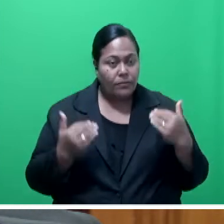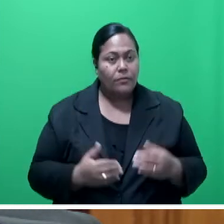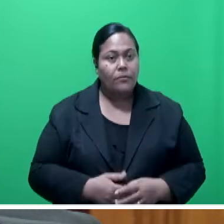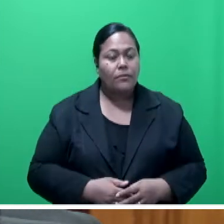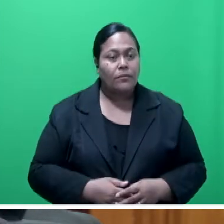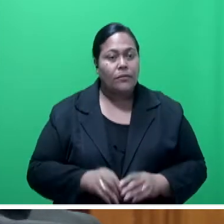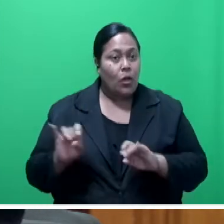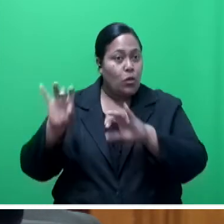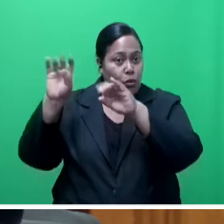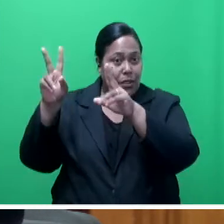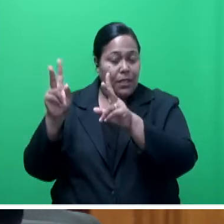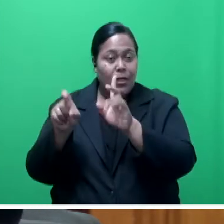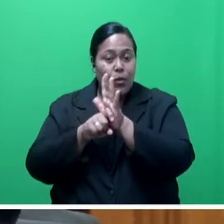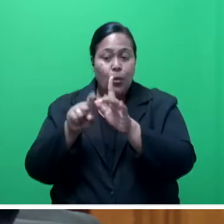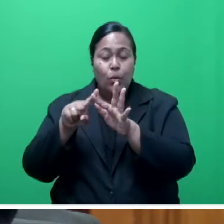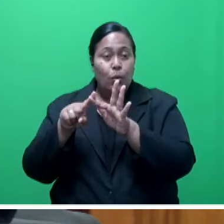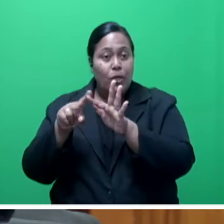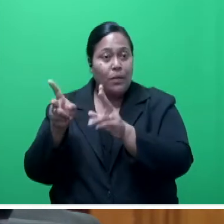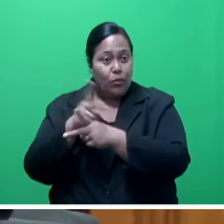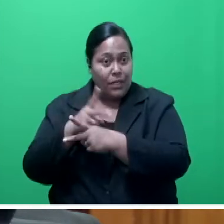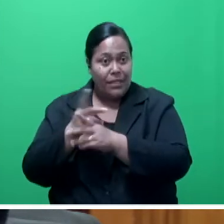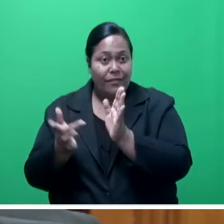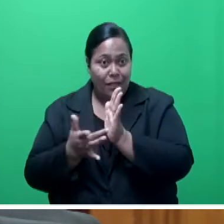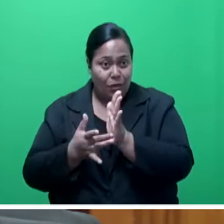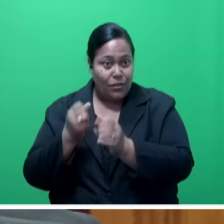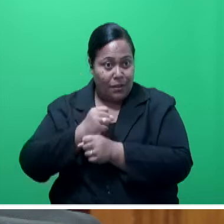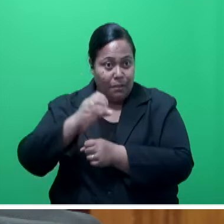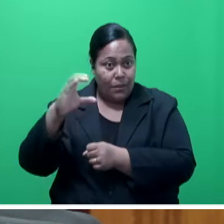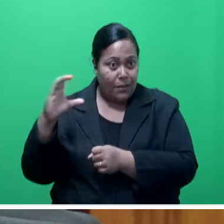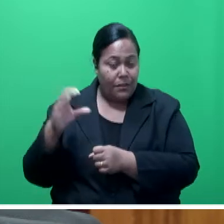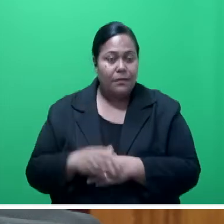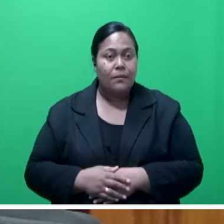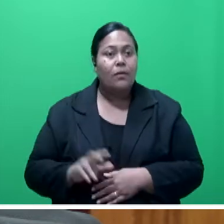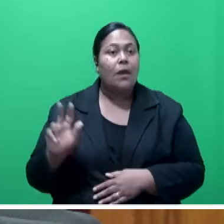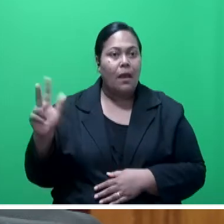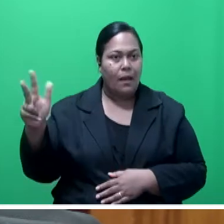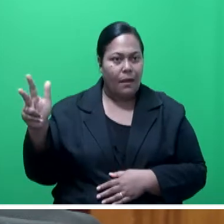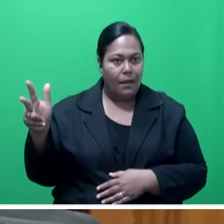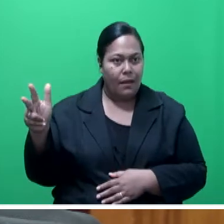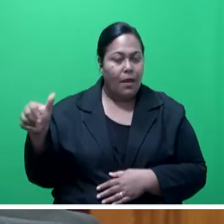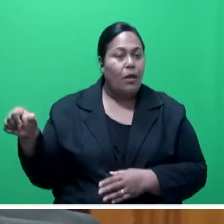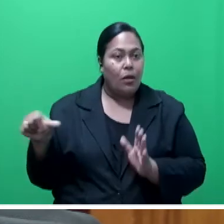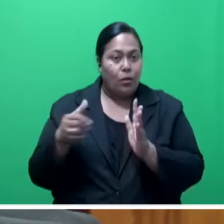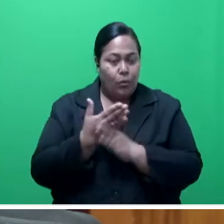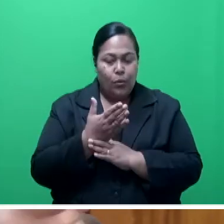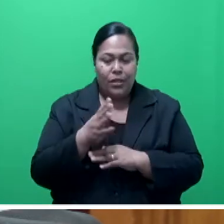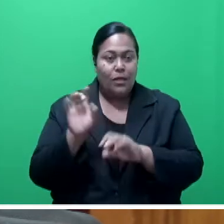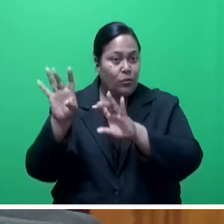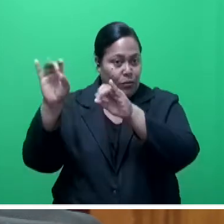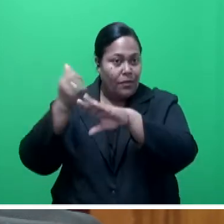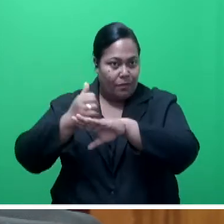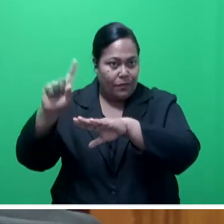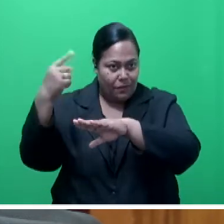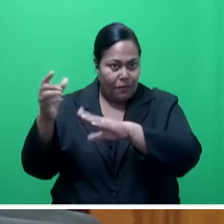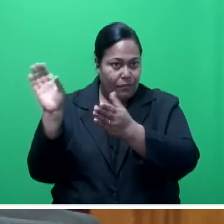the Australian Reproductive Technology Company was hired through the Australian government